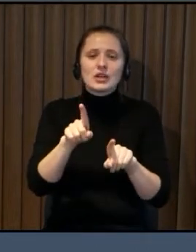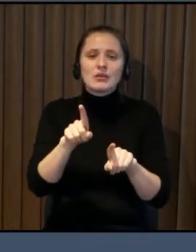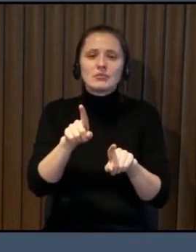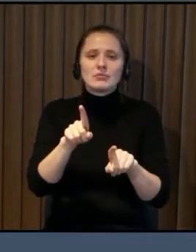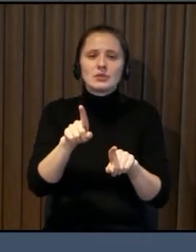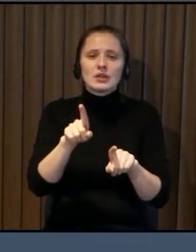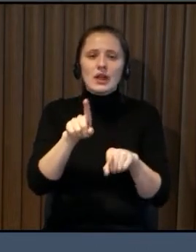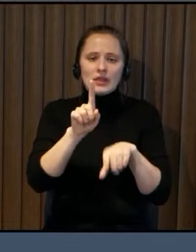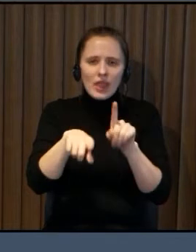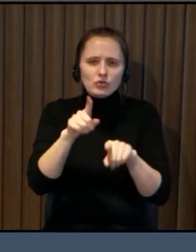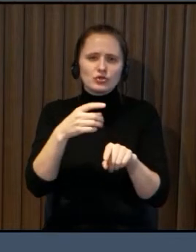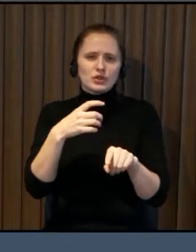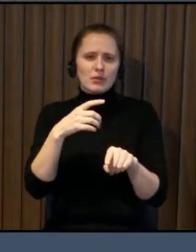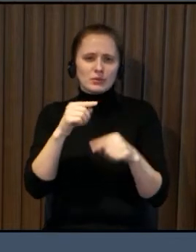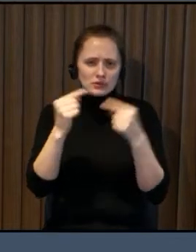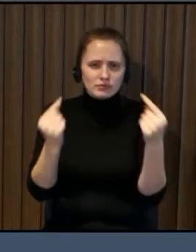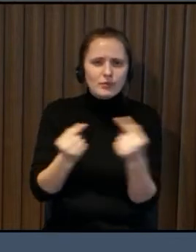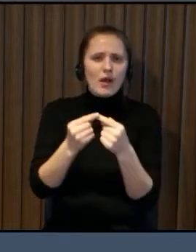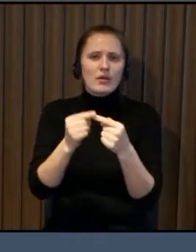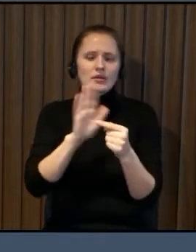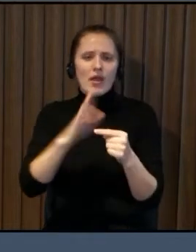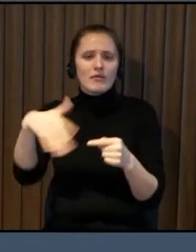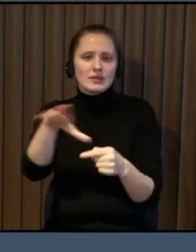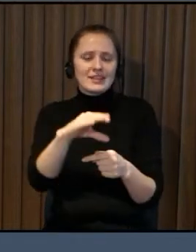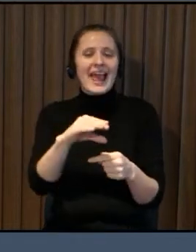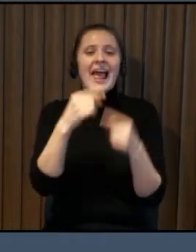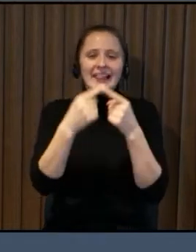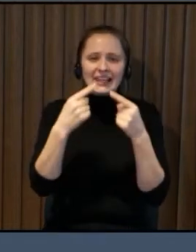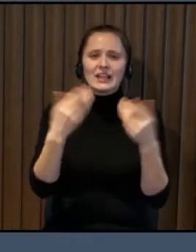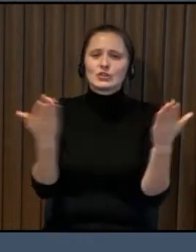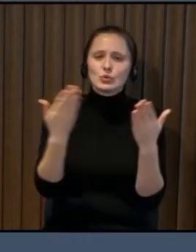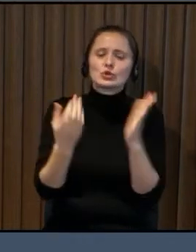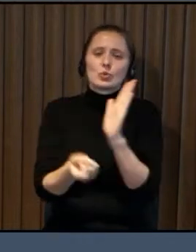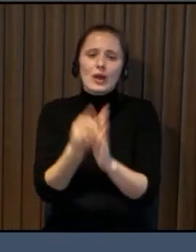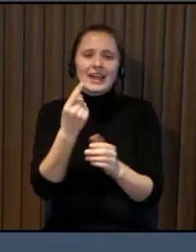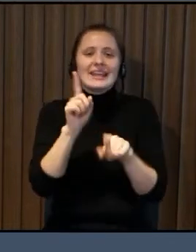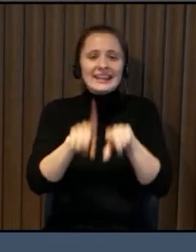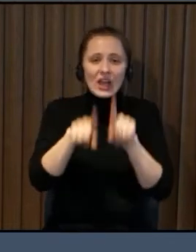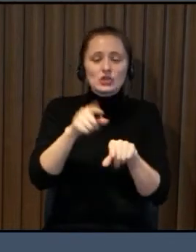a story about mandatory things, because if it's useful for some